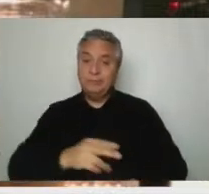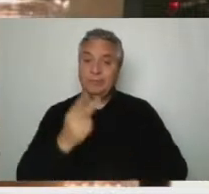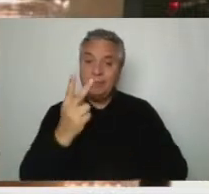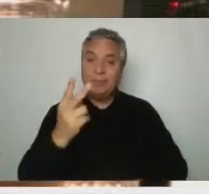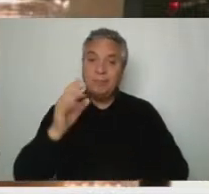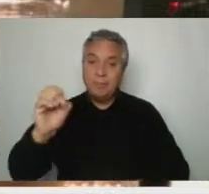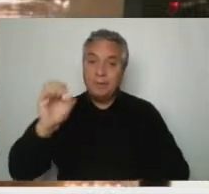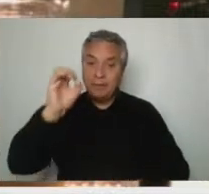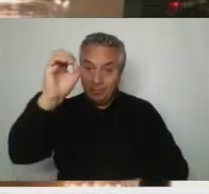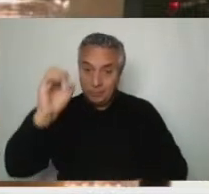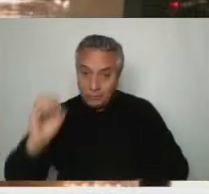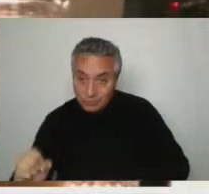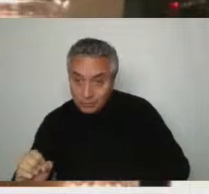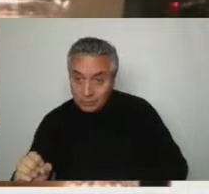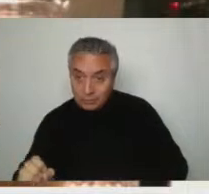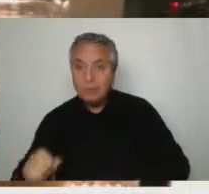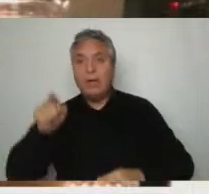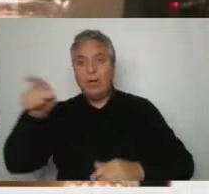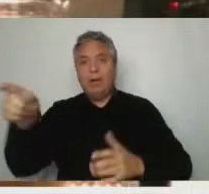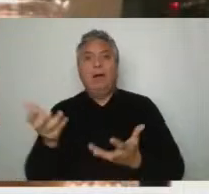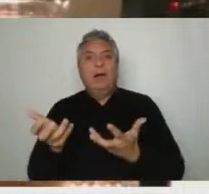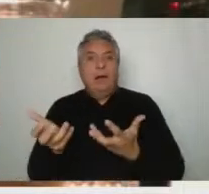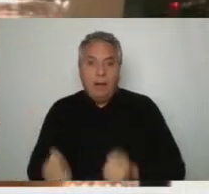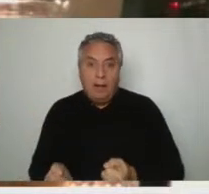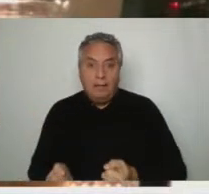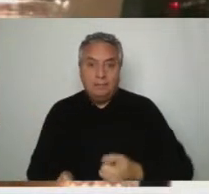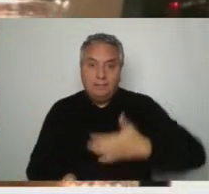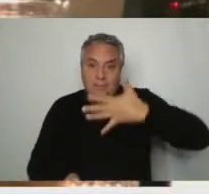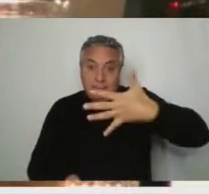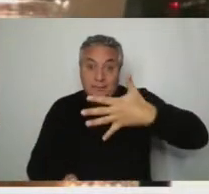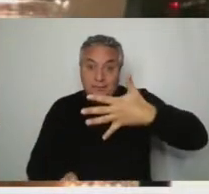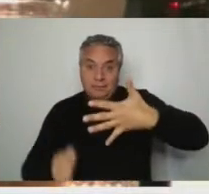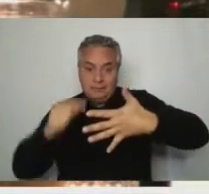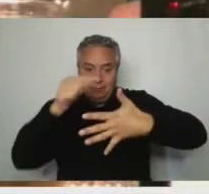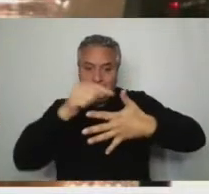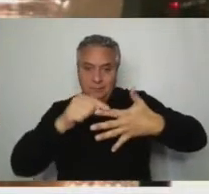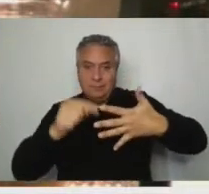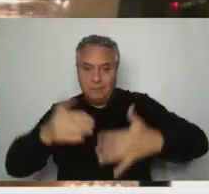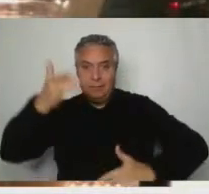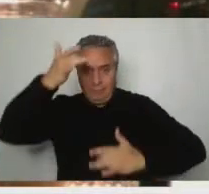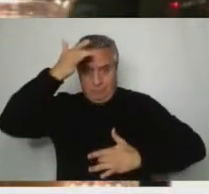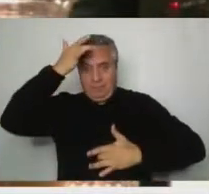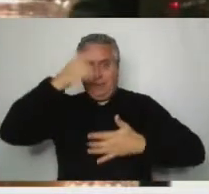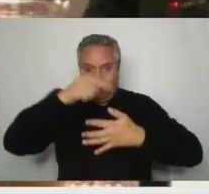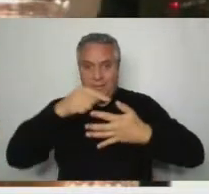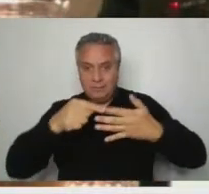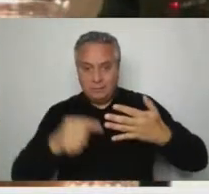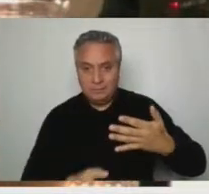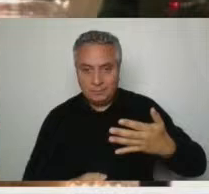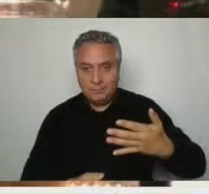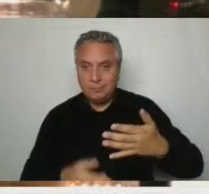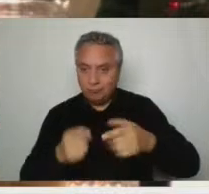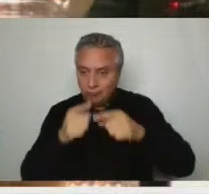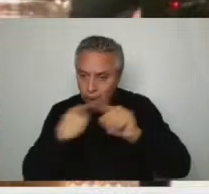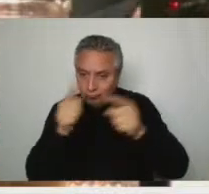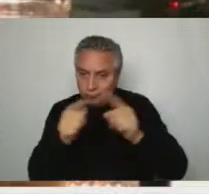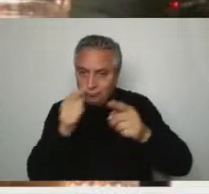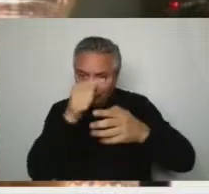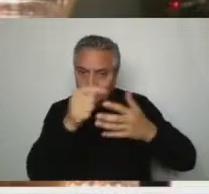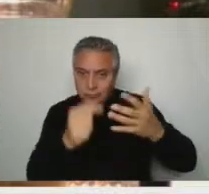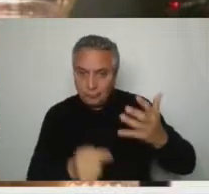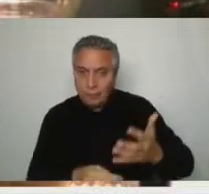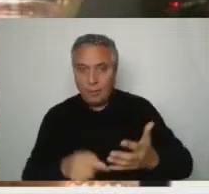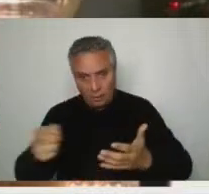less of persons have more than 5 chronic pathologies. The problem of these